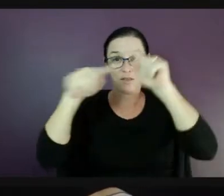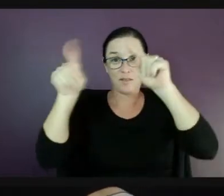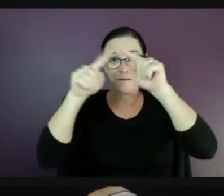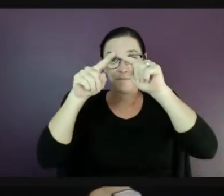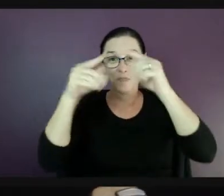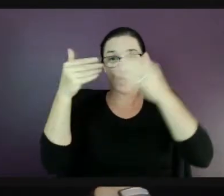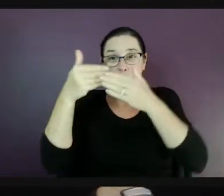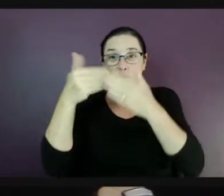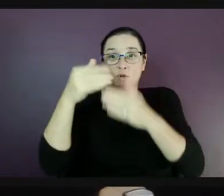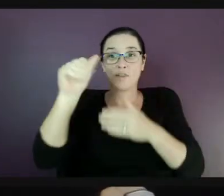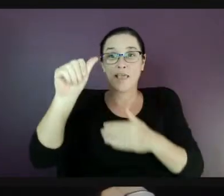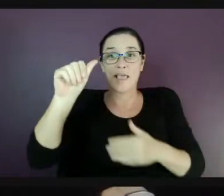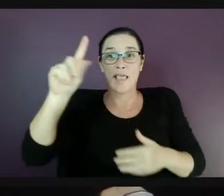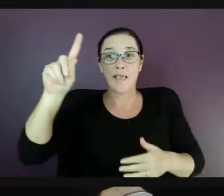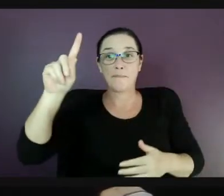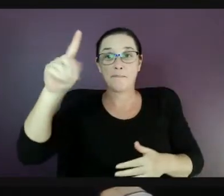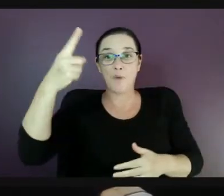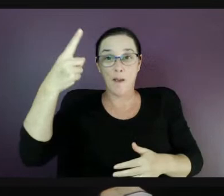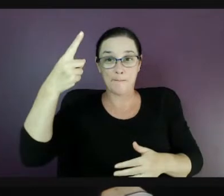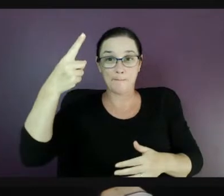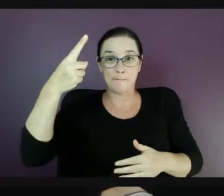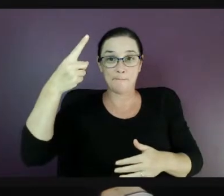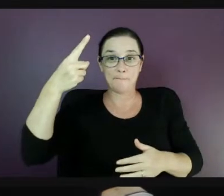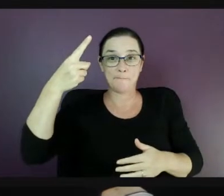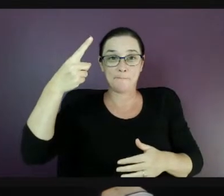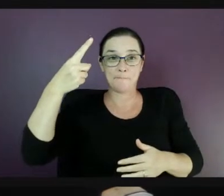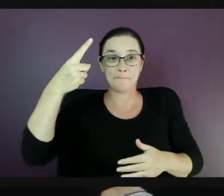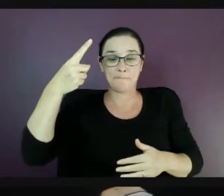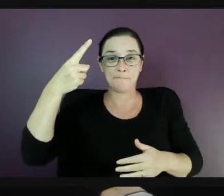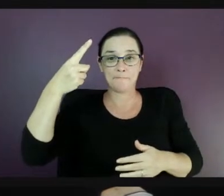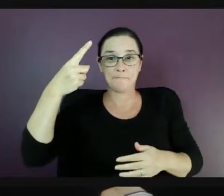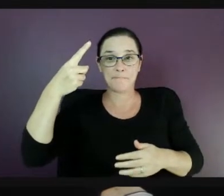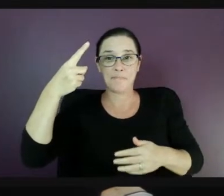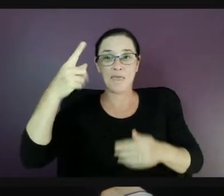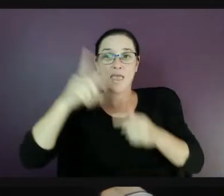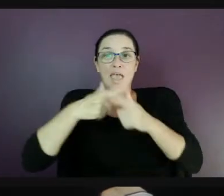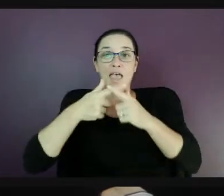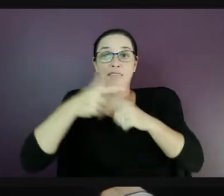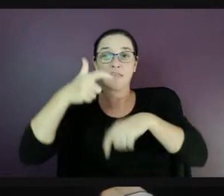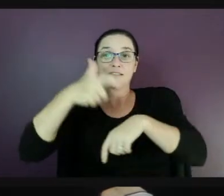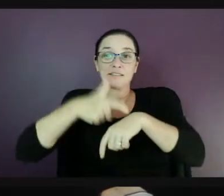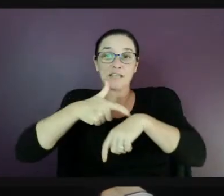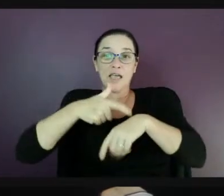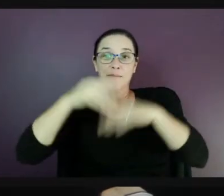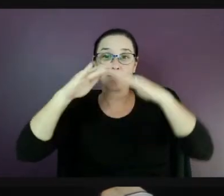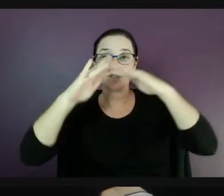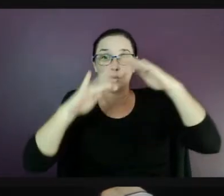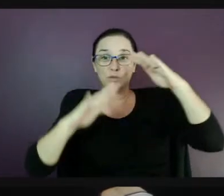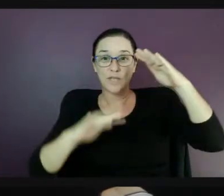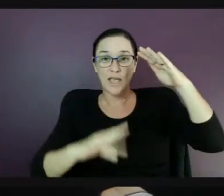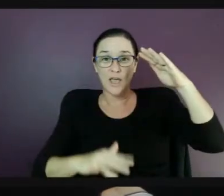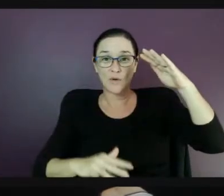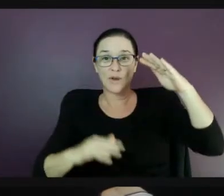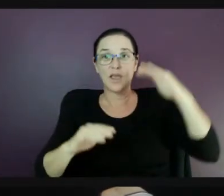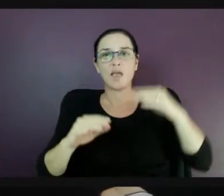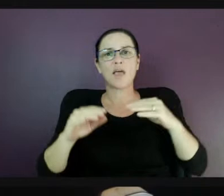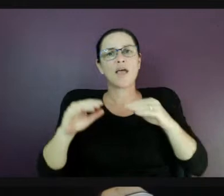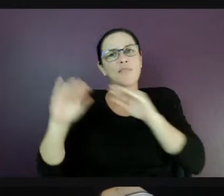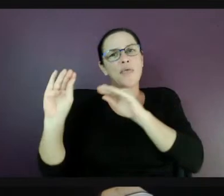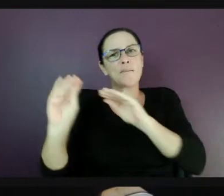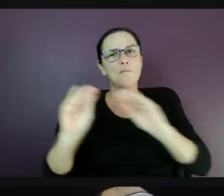A prime part of that line. And then as time goes on, moving downwards, the earthquakes migrate to the